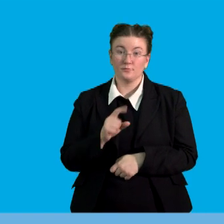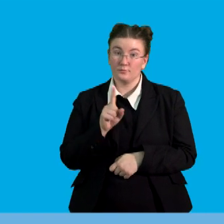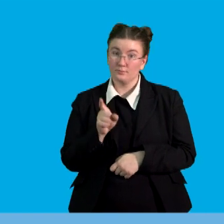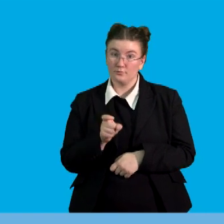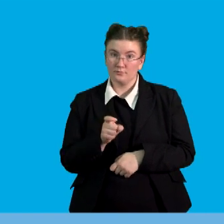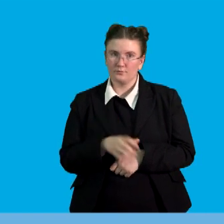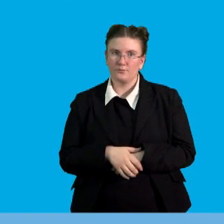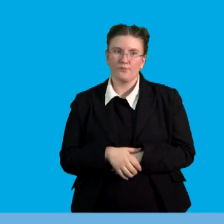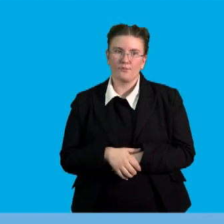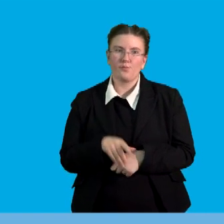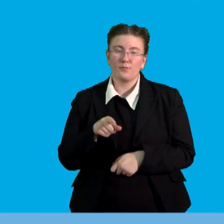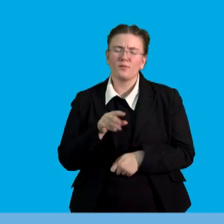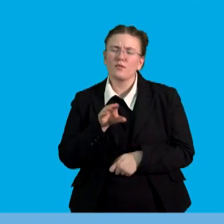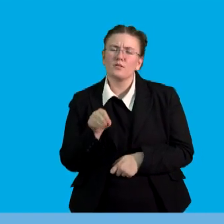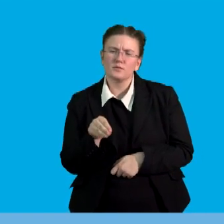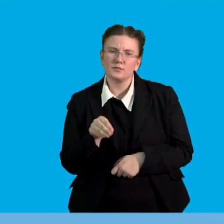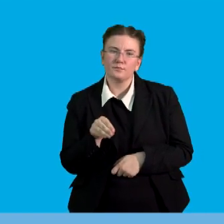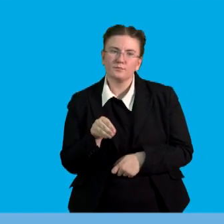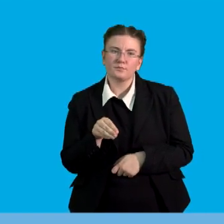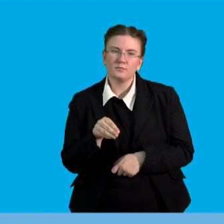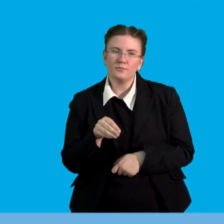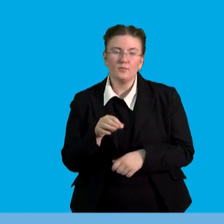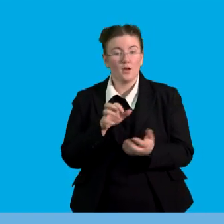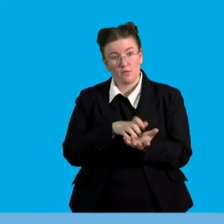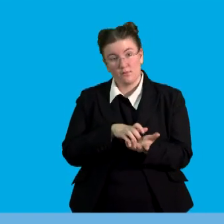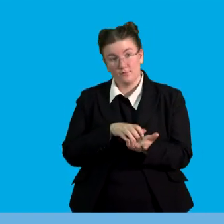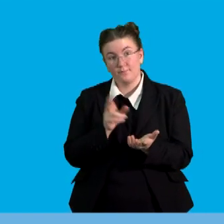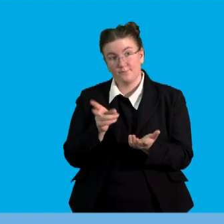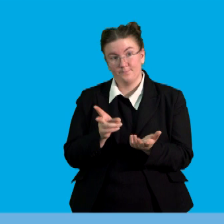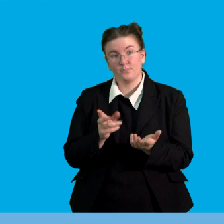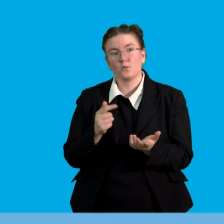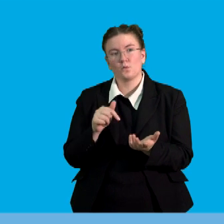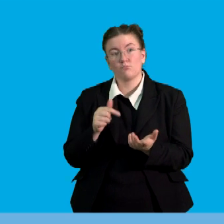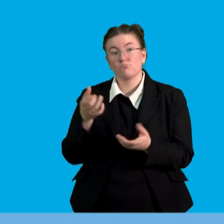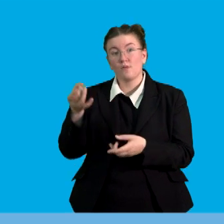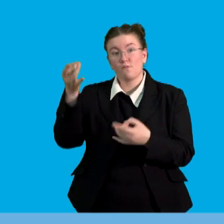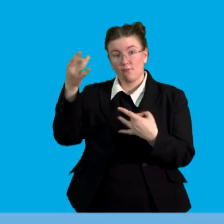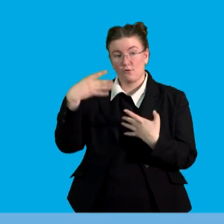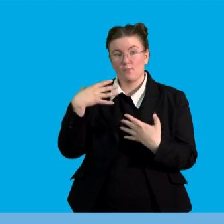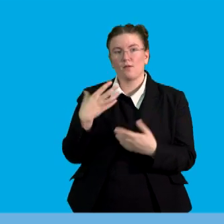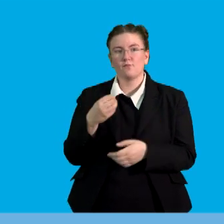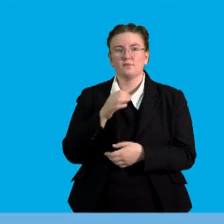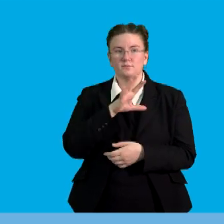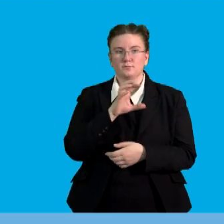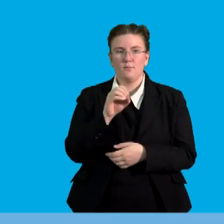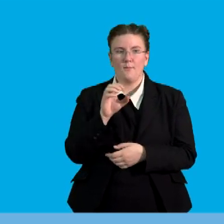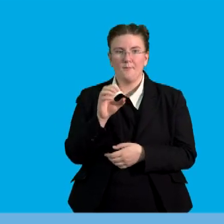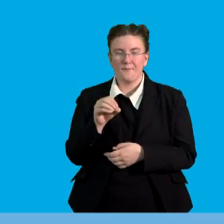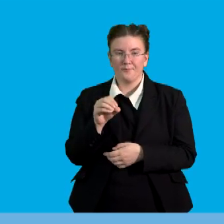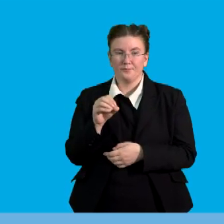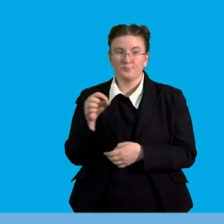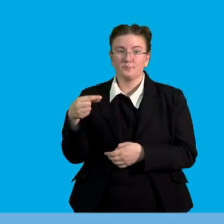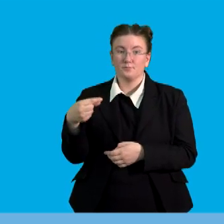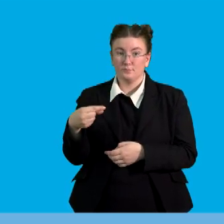So our next question is asking us again to do a bit of calculations. We are told that we have